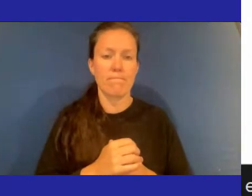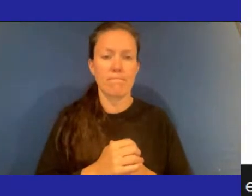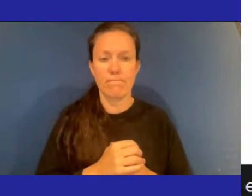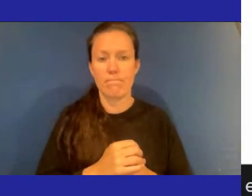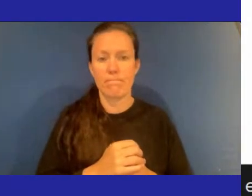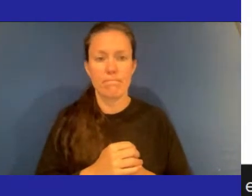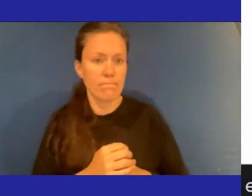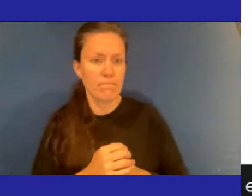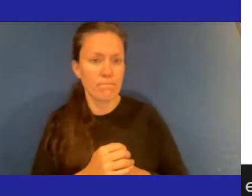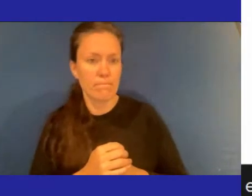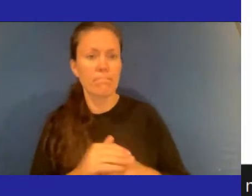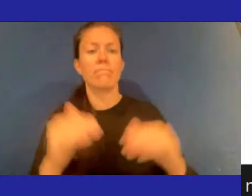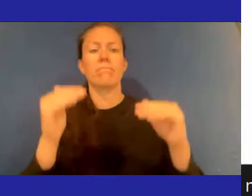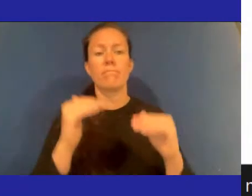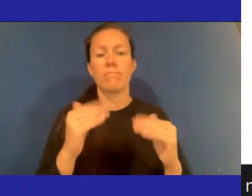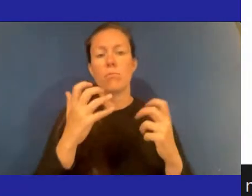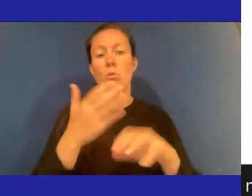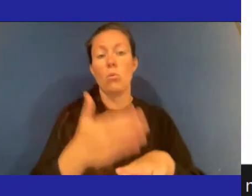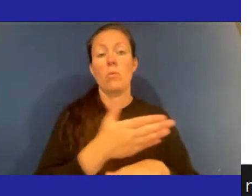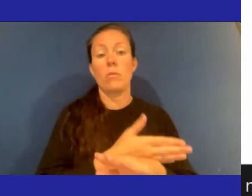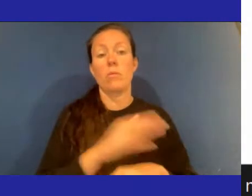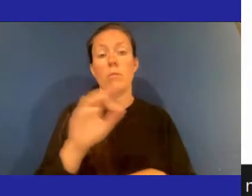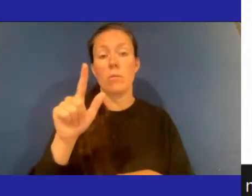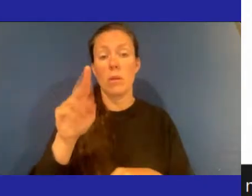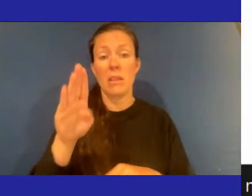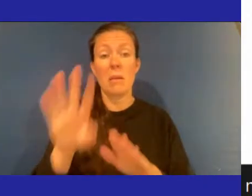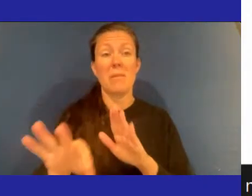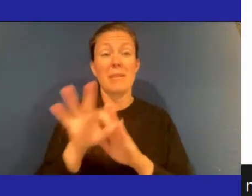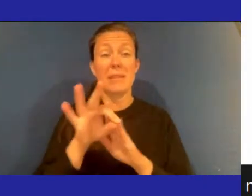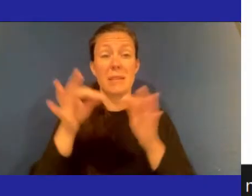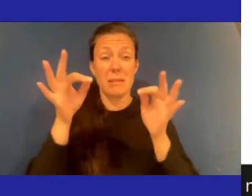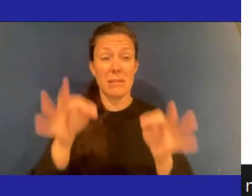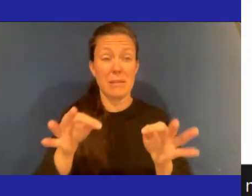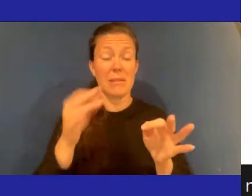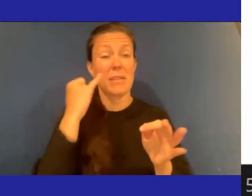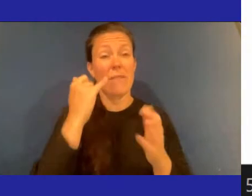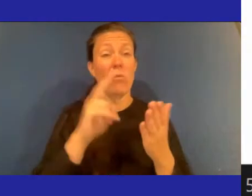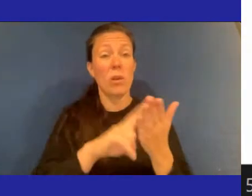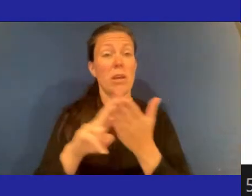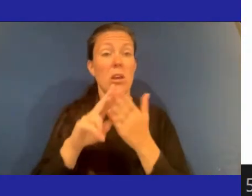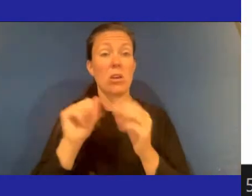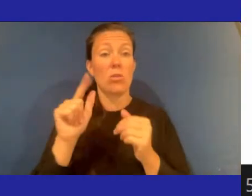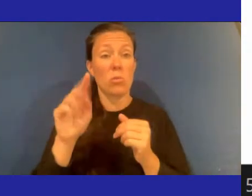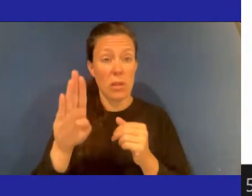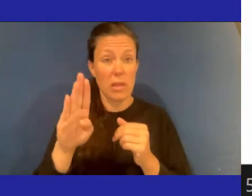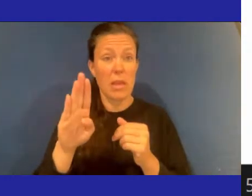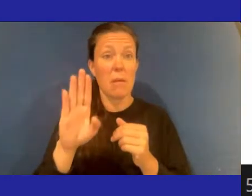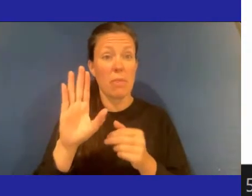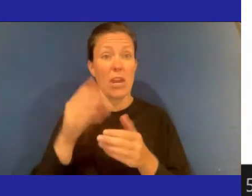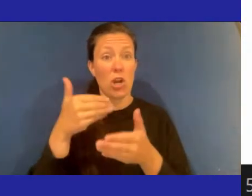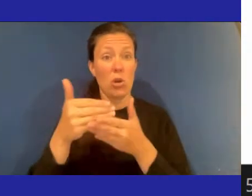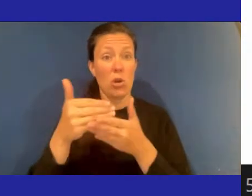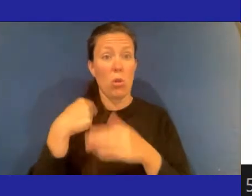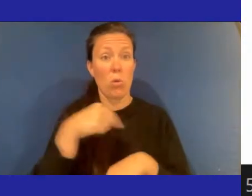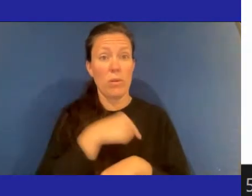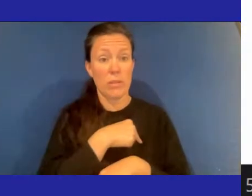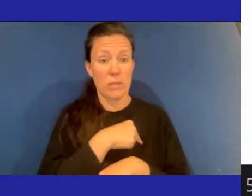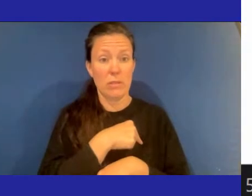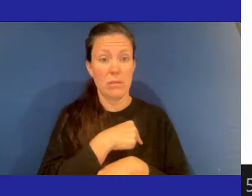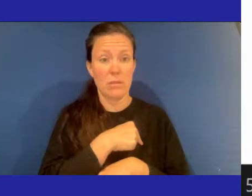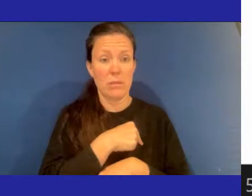We aim to improve lab selection decisions by contracting with labs in close proximity to deliver